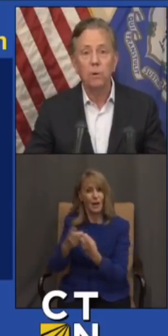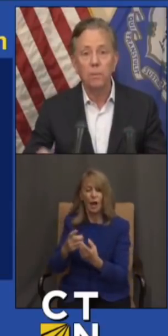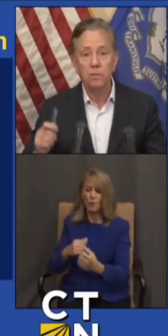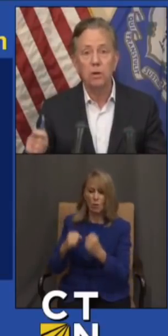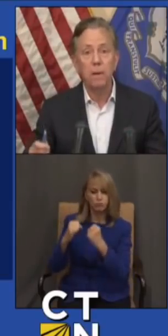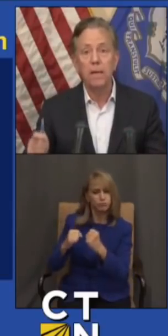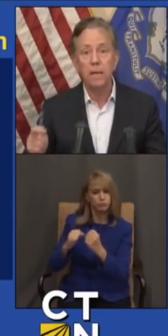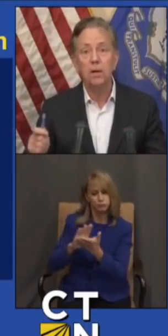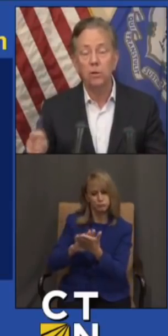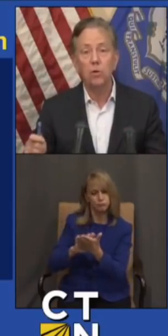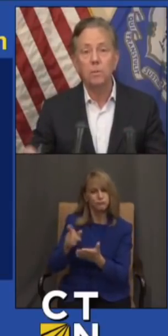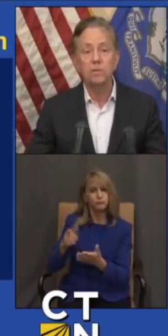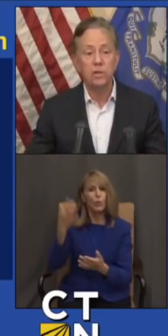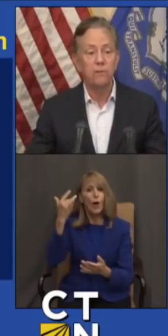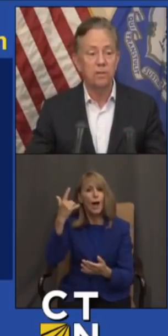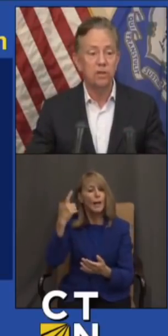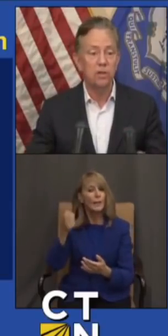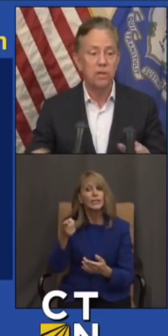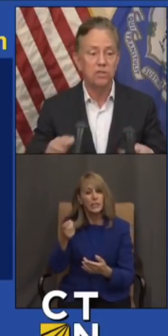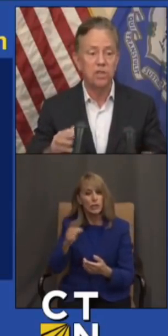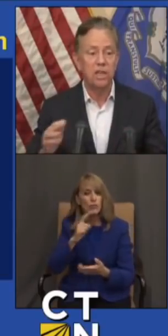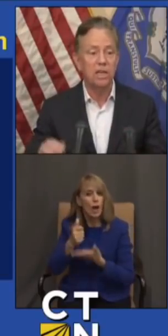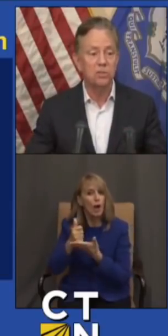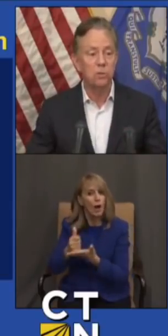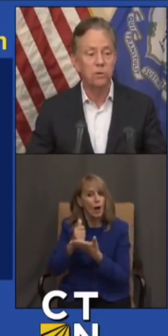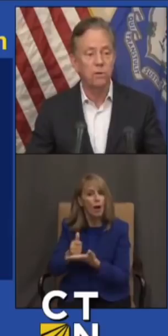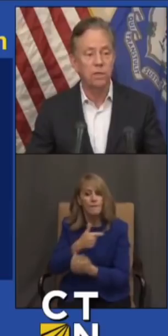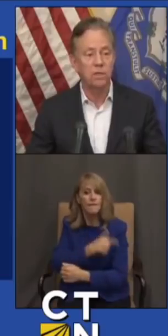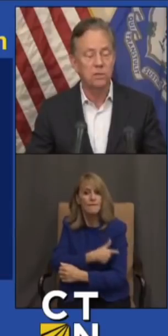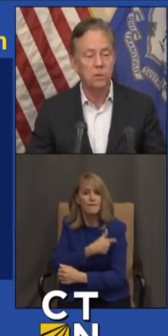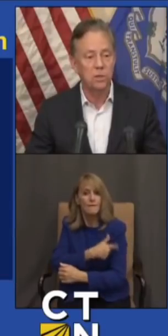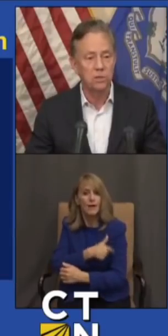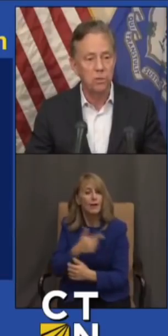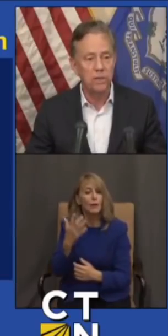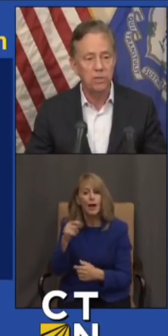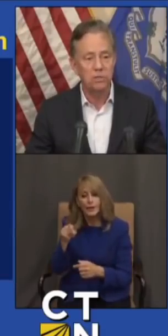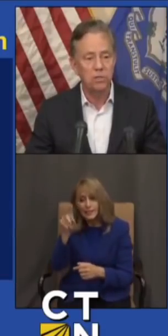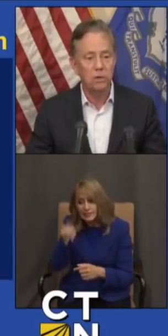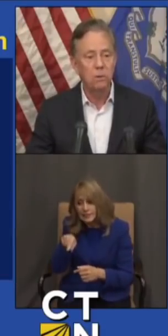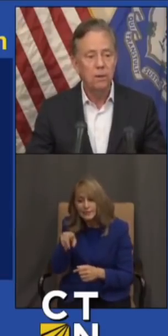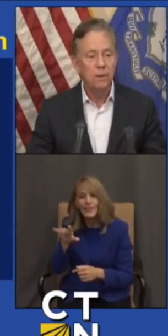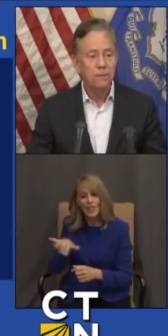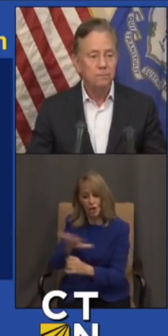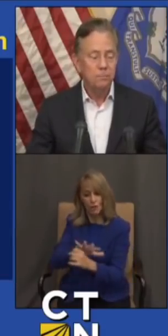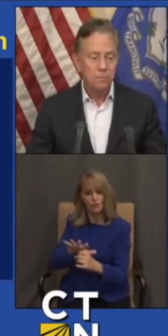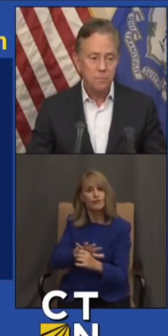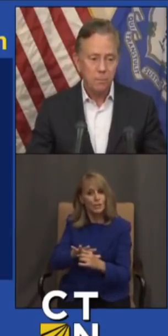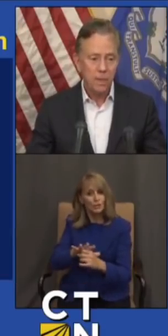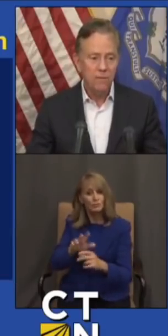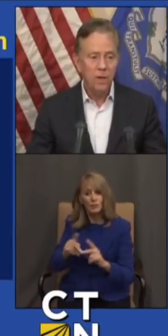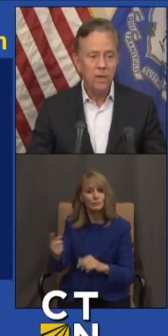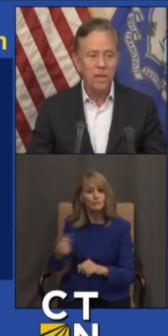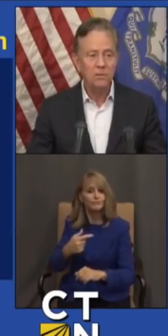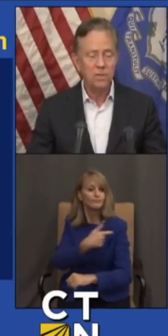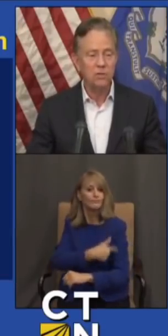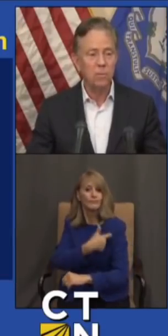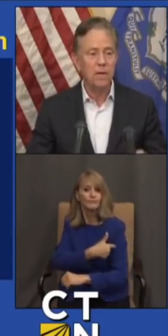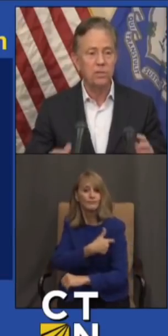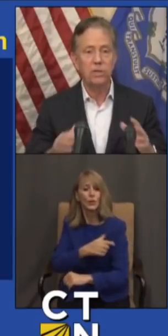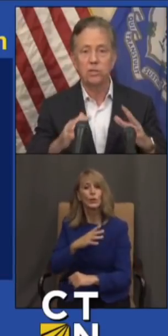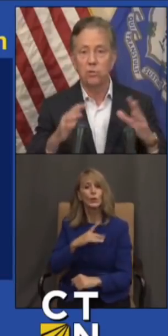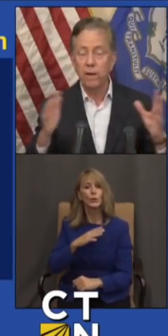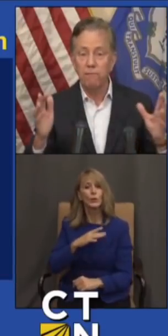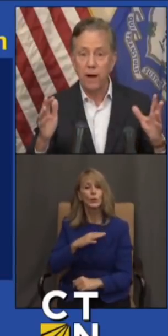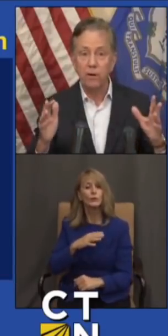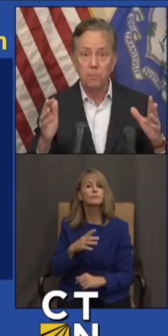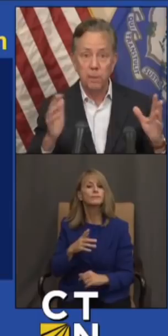health departments are making an enormous difference, and you can see that sort of on this region. So, if nothing else, this reminds